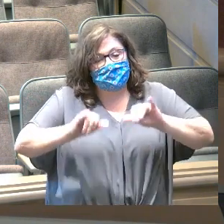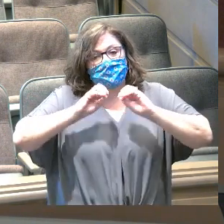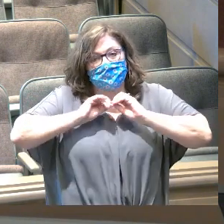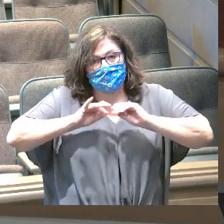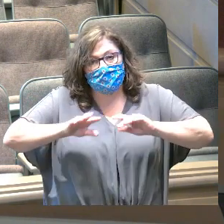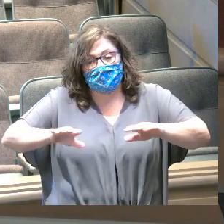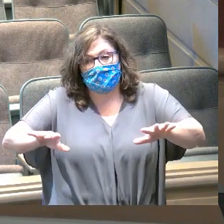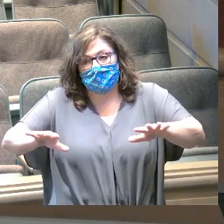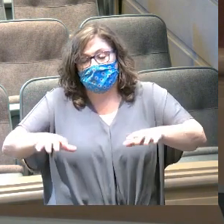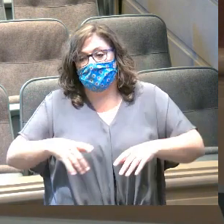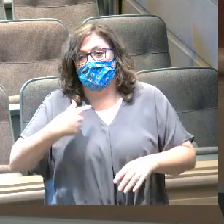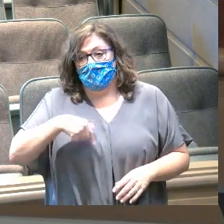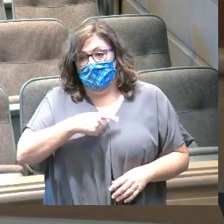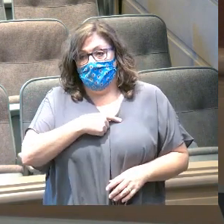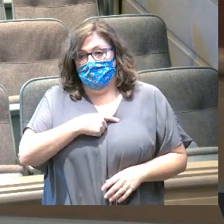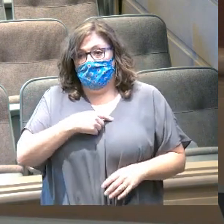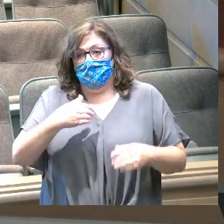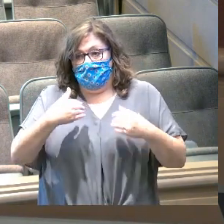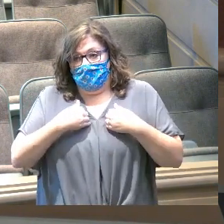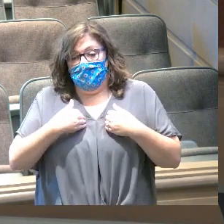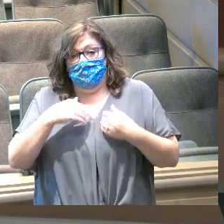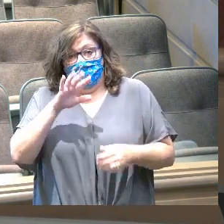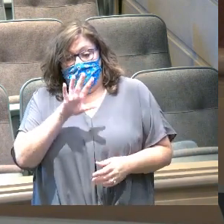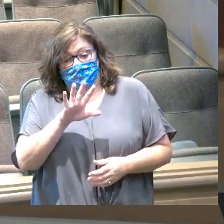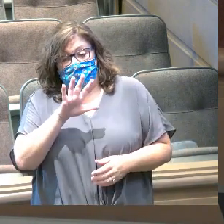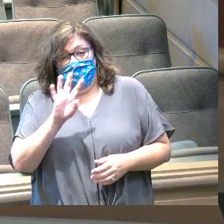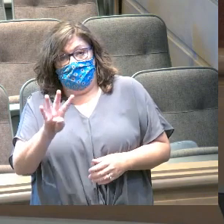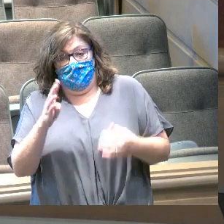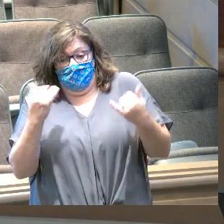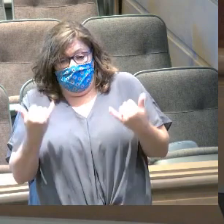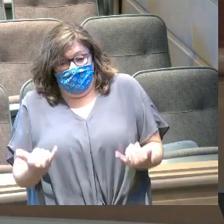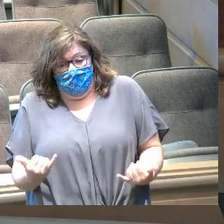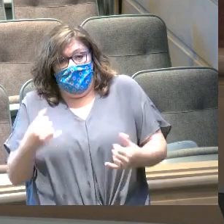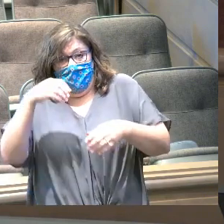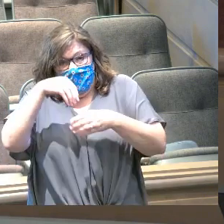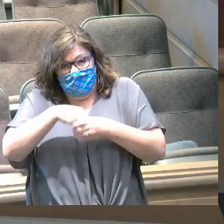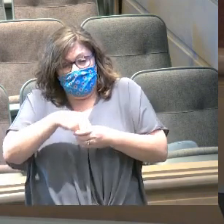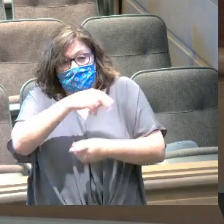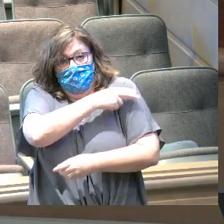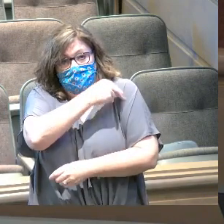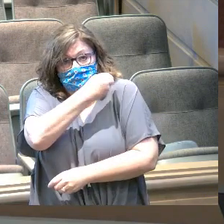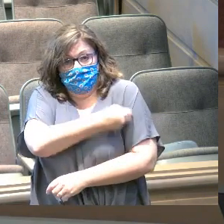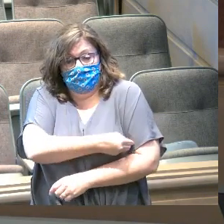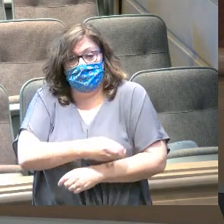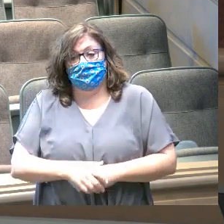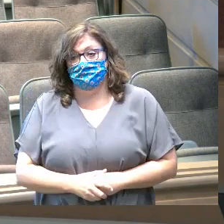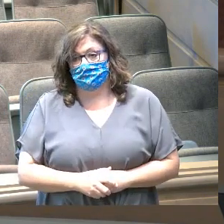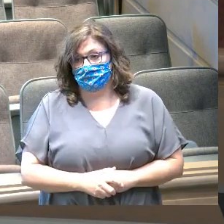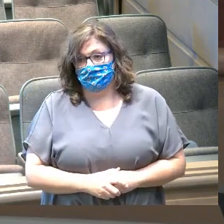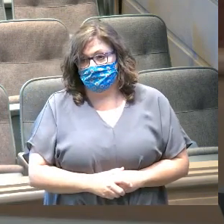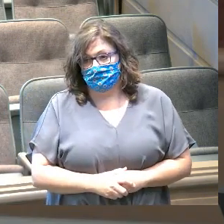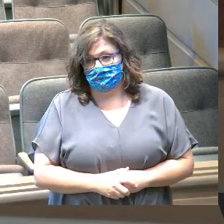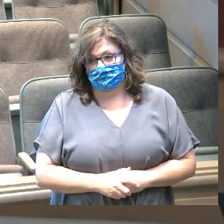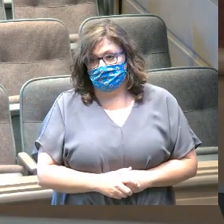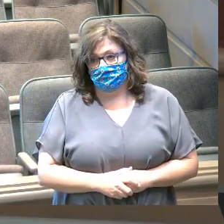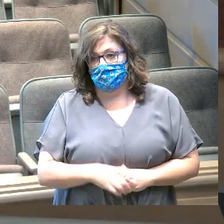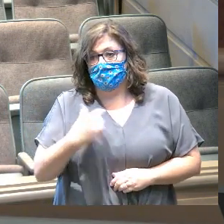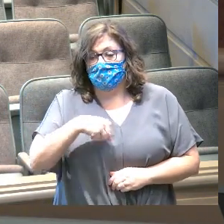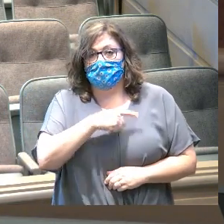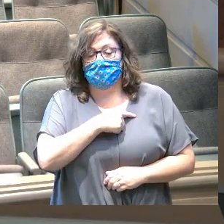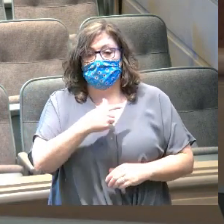have 54 COVID patients in the hospital. And most alarmingly, we have